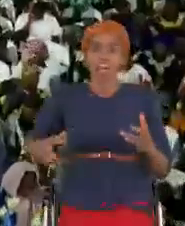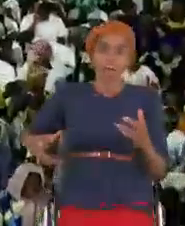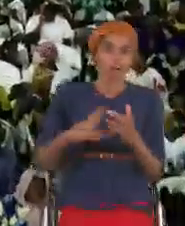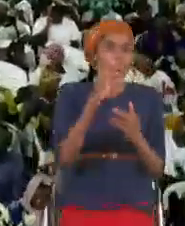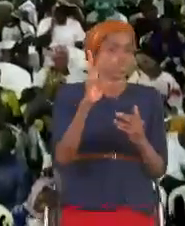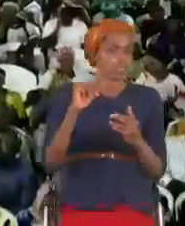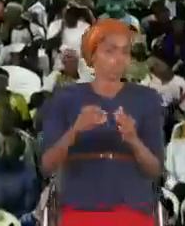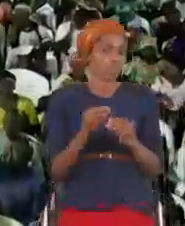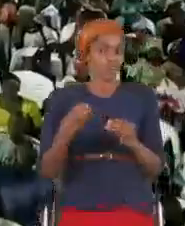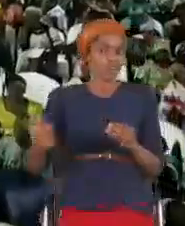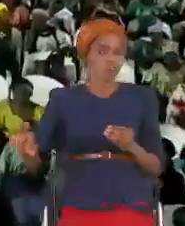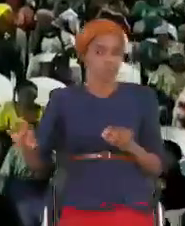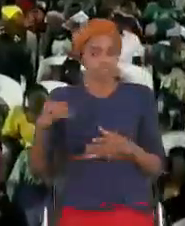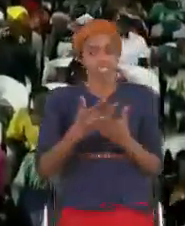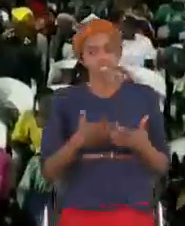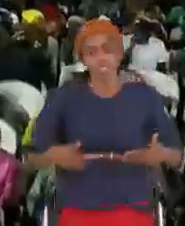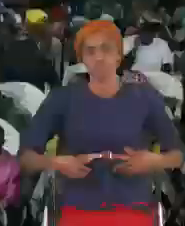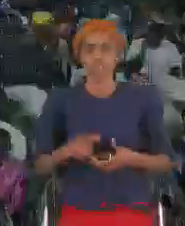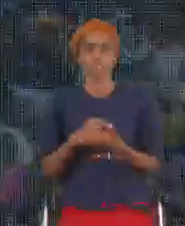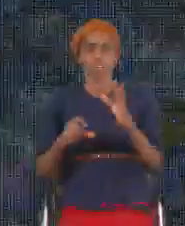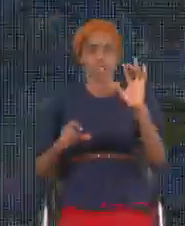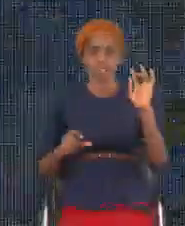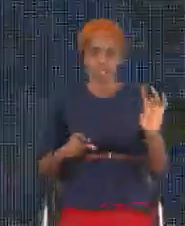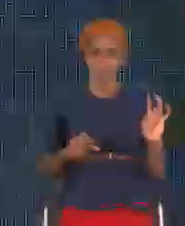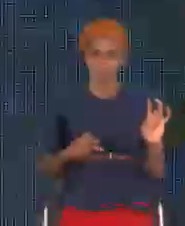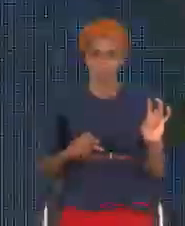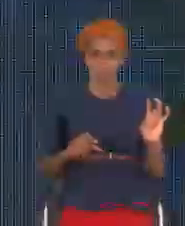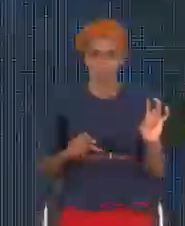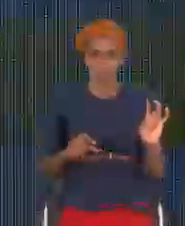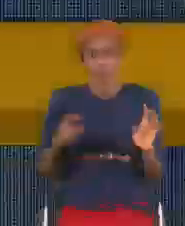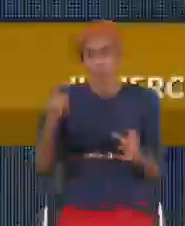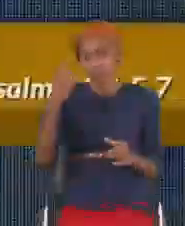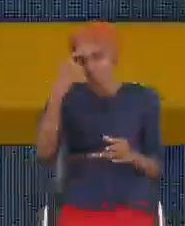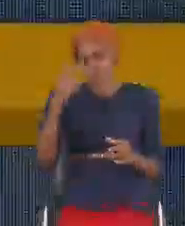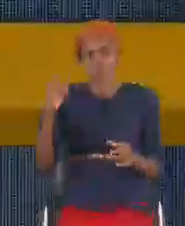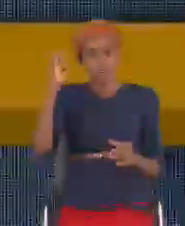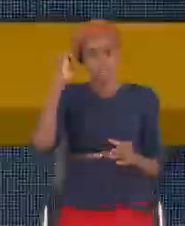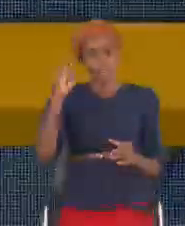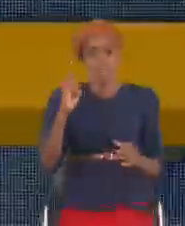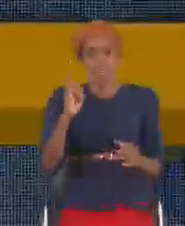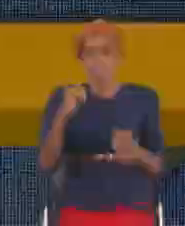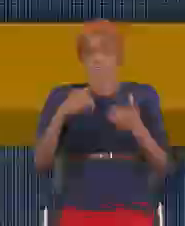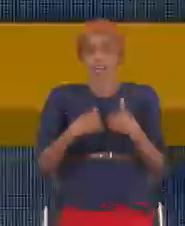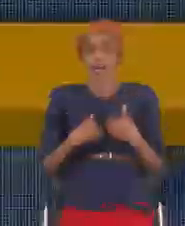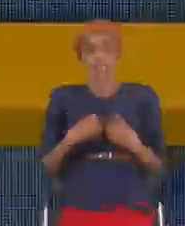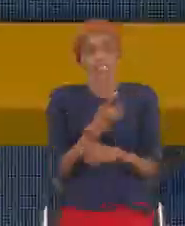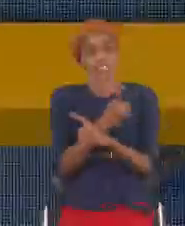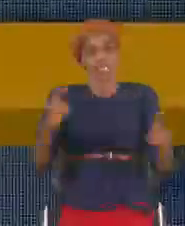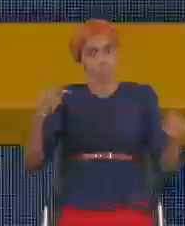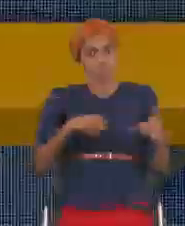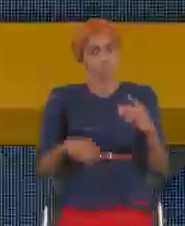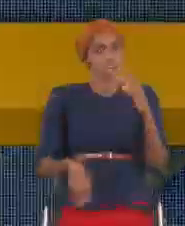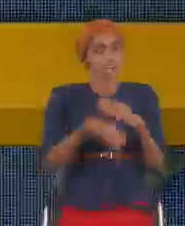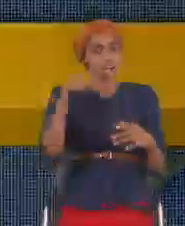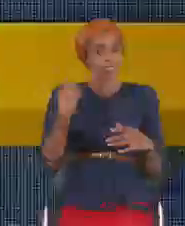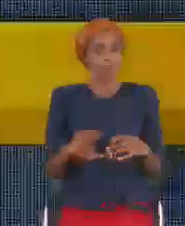in thy truth. Look at verse 7. In verse 7, for he hath delivered me out of